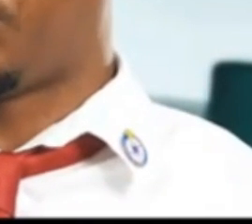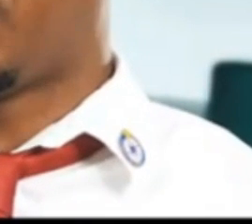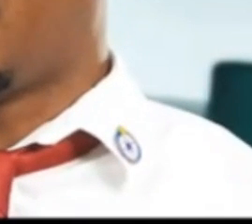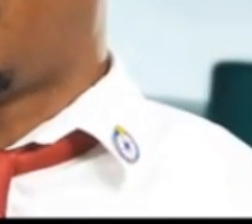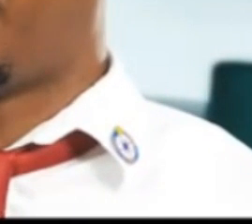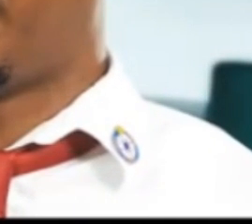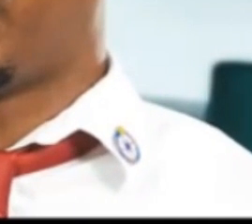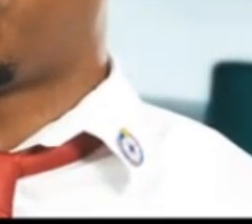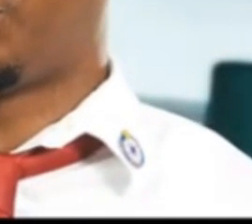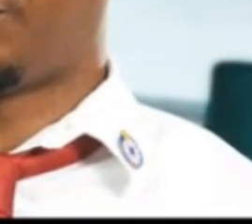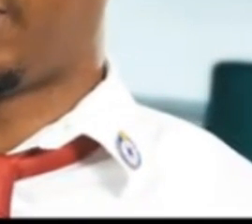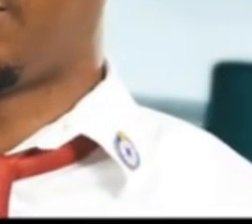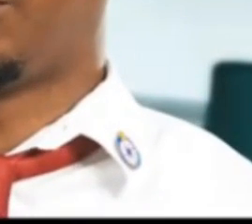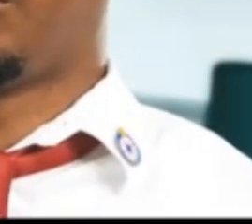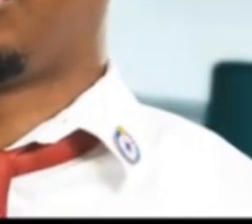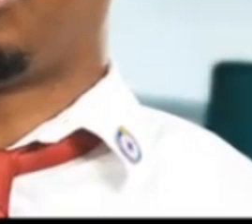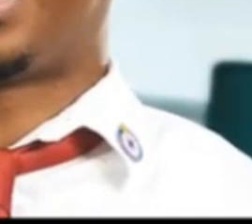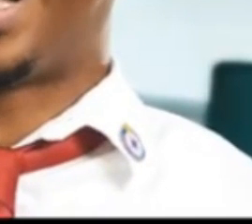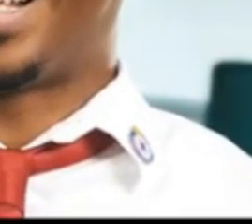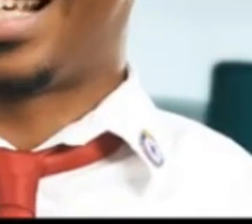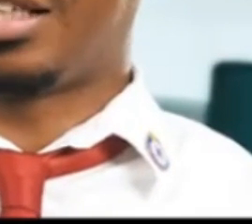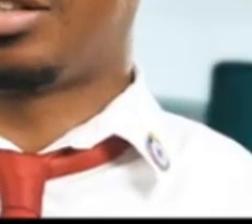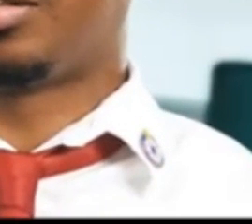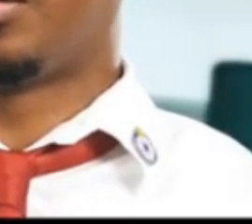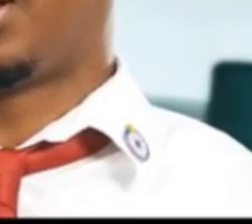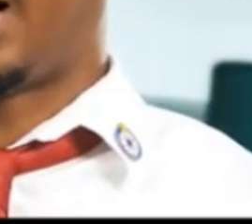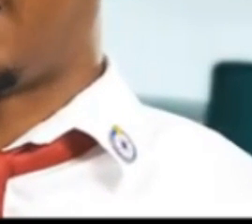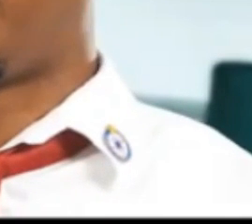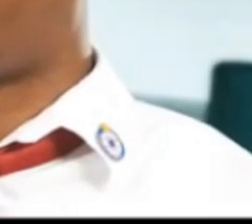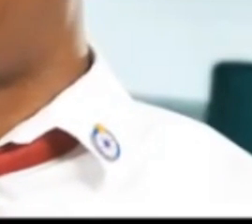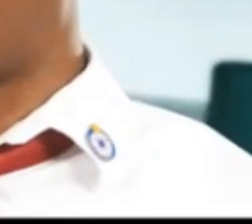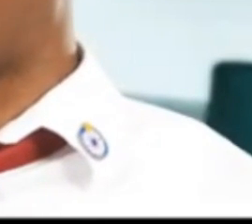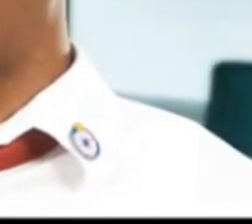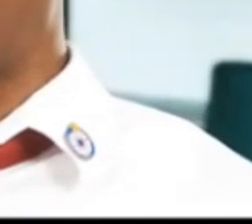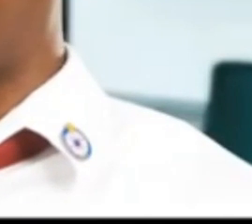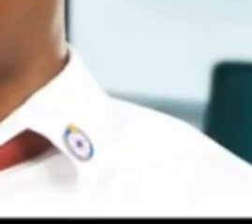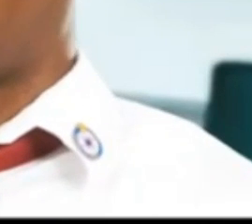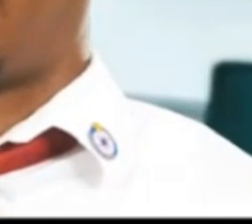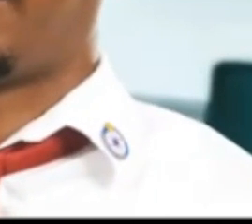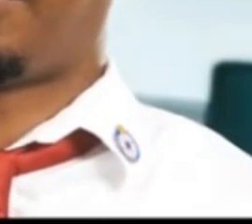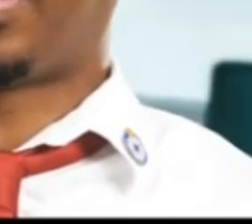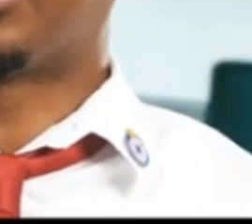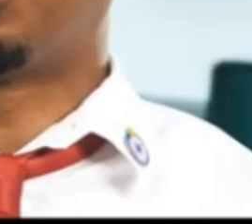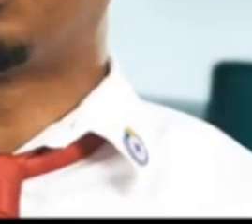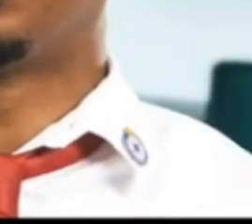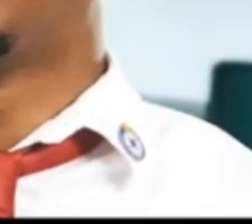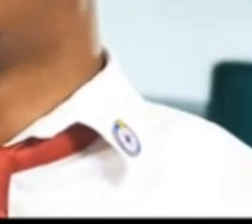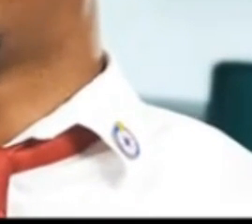Thank you.